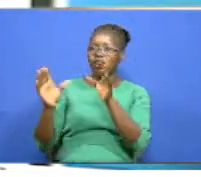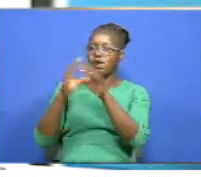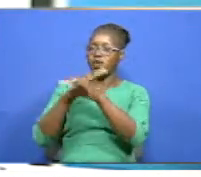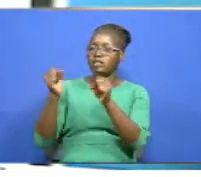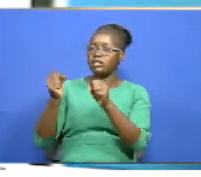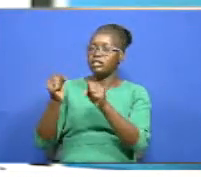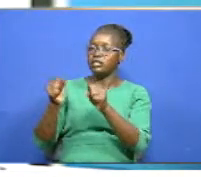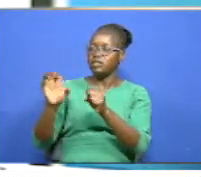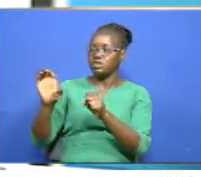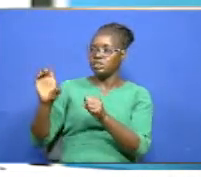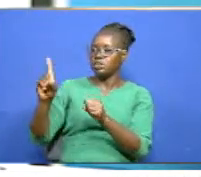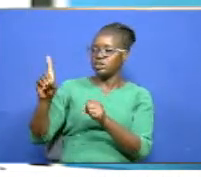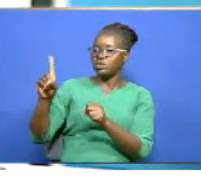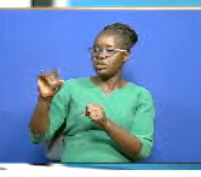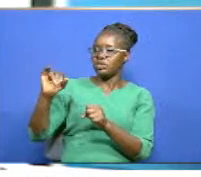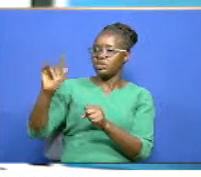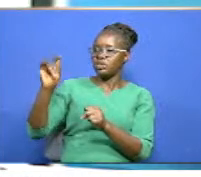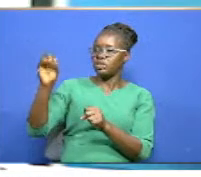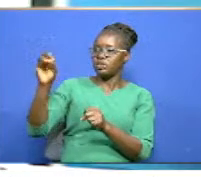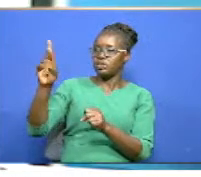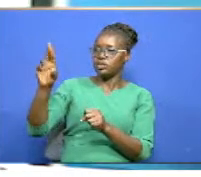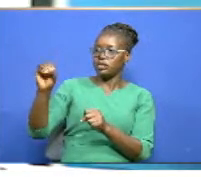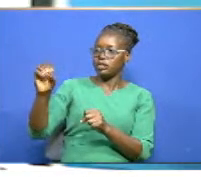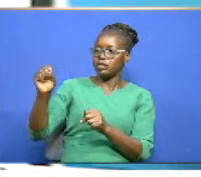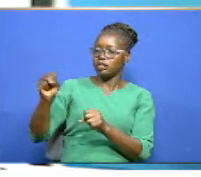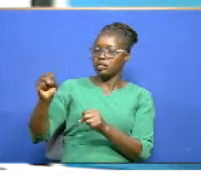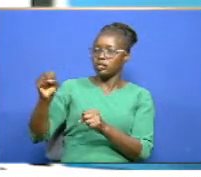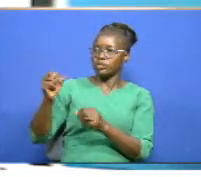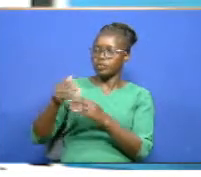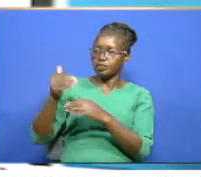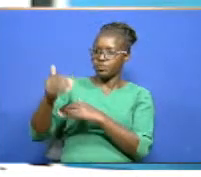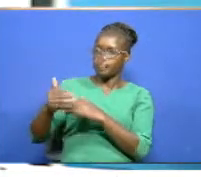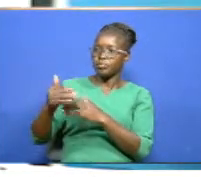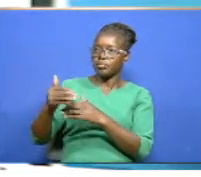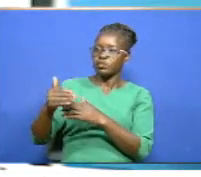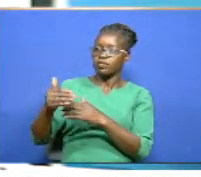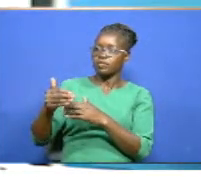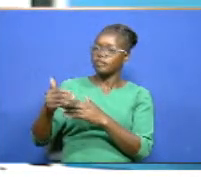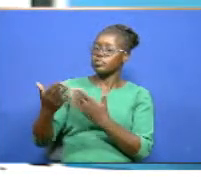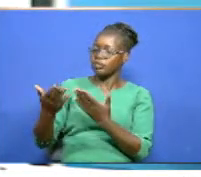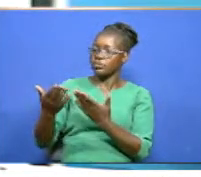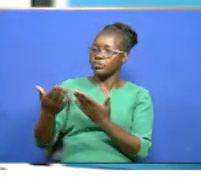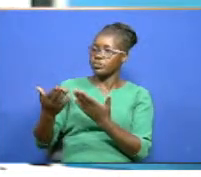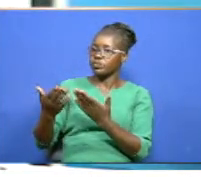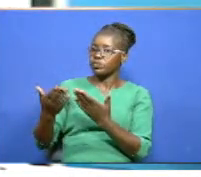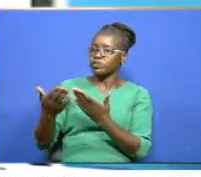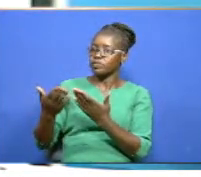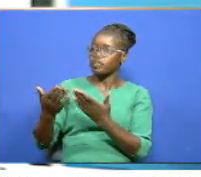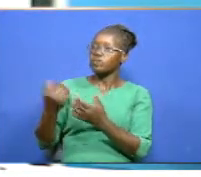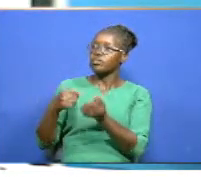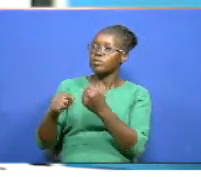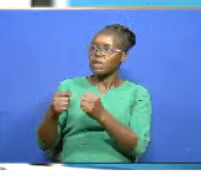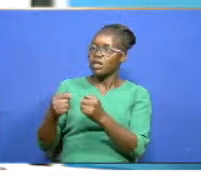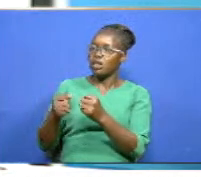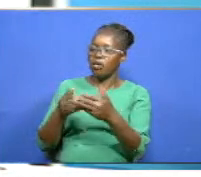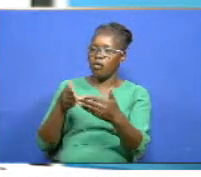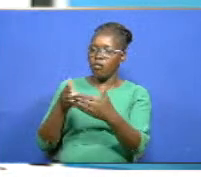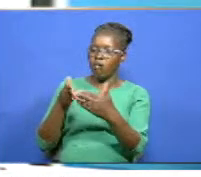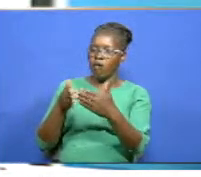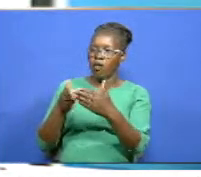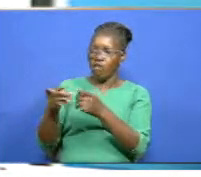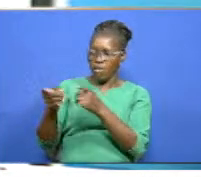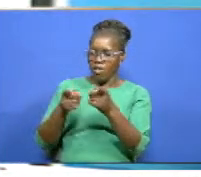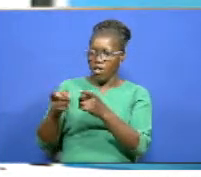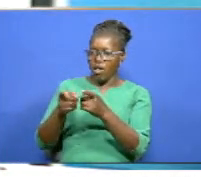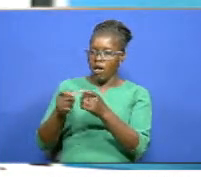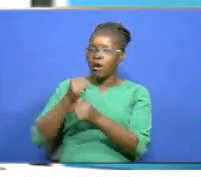Guild said, biting the bullet after that next list is what will be significant in curbing this political violence in